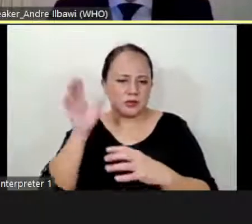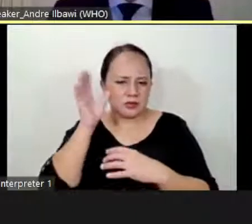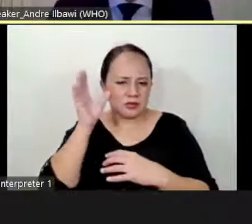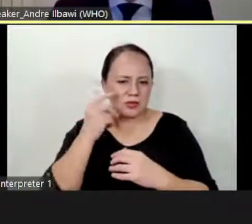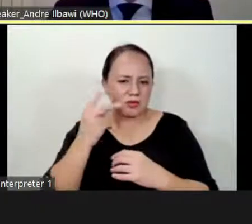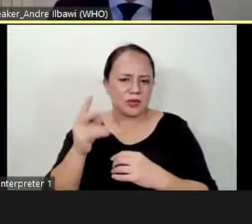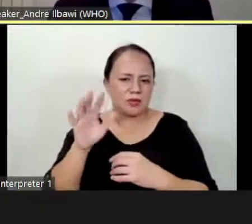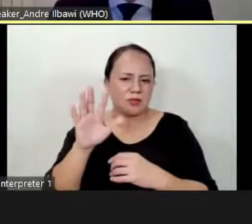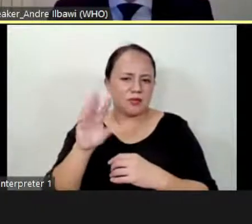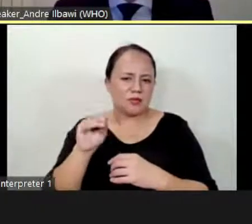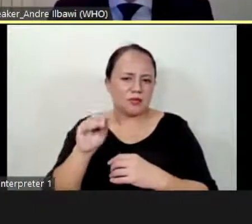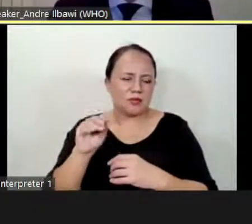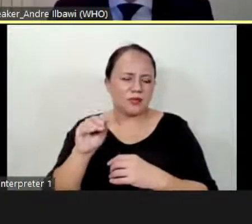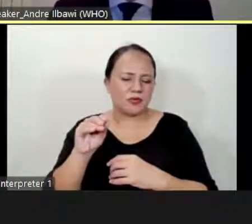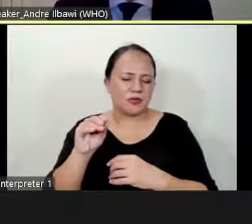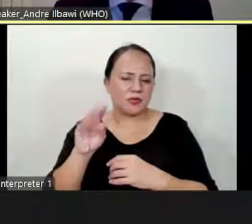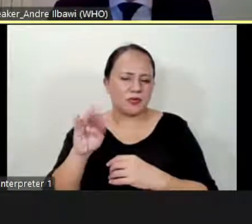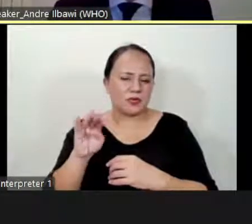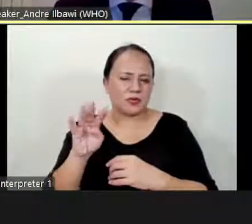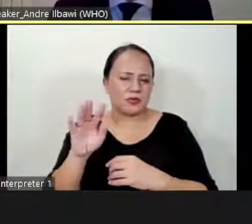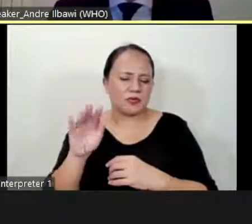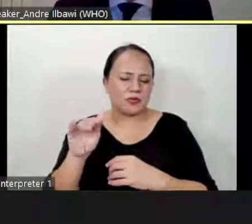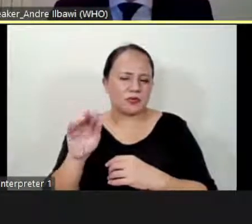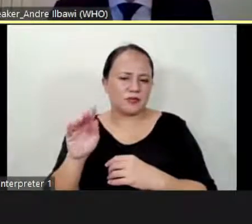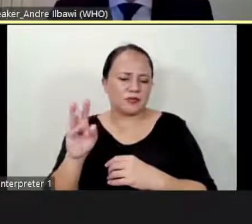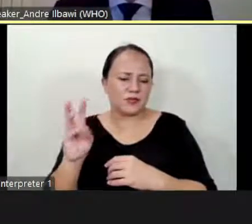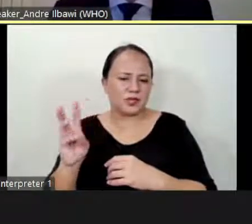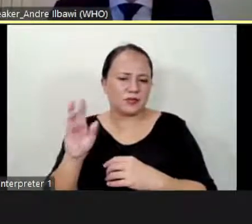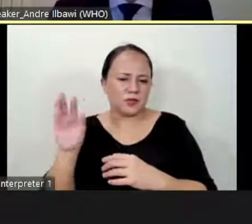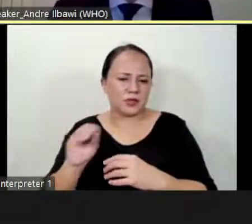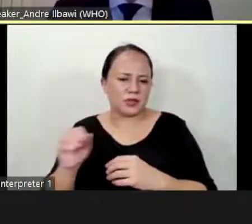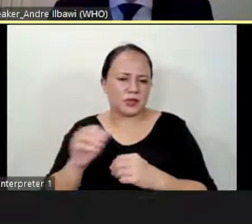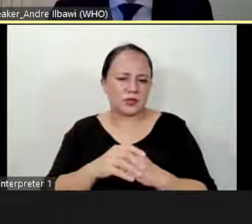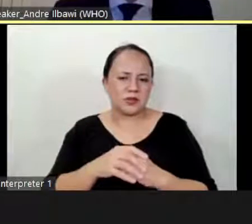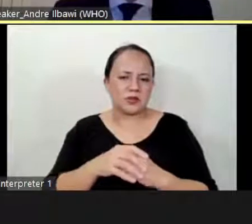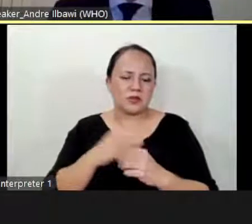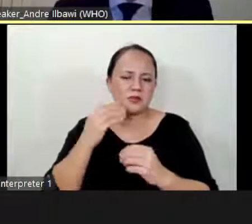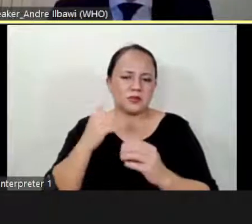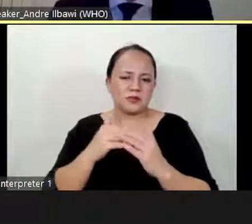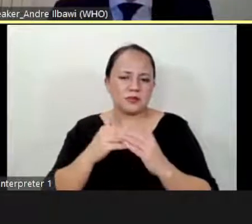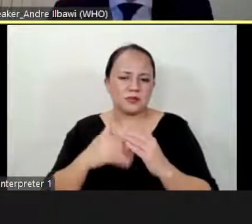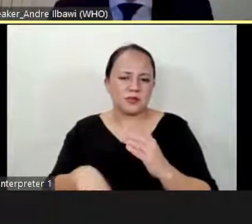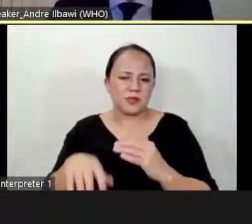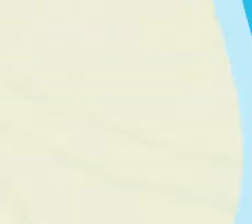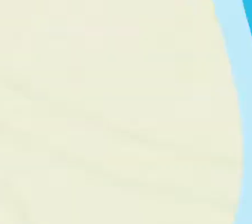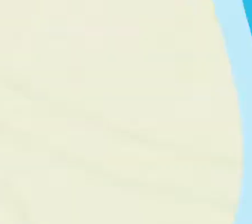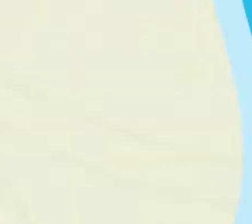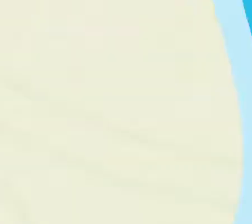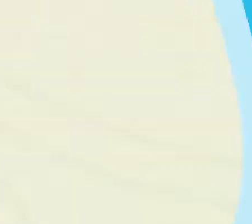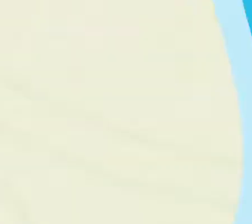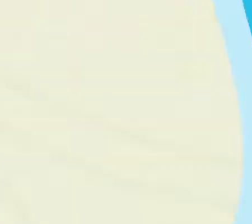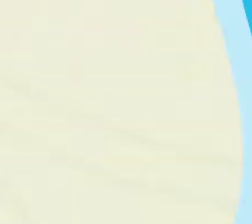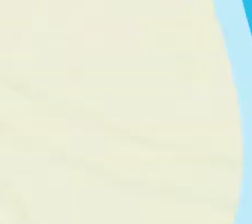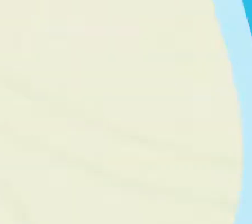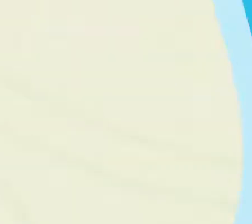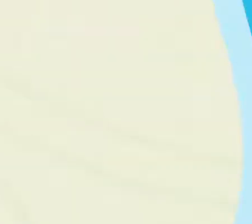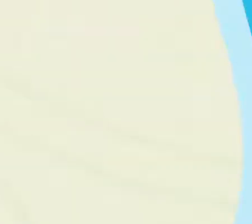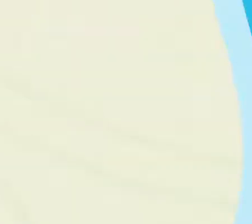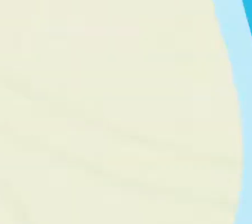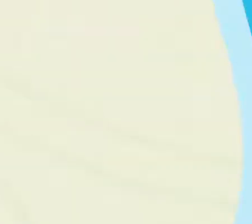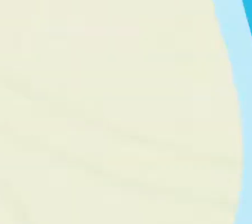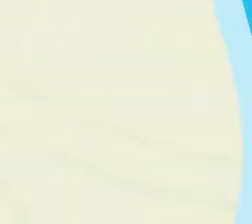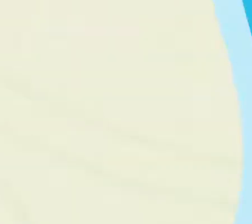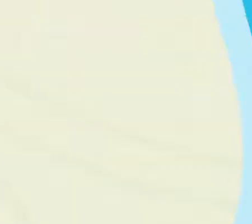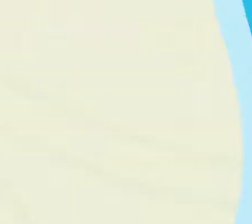50, 60%. In some middle-income countries, in fact, it's lower, 20 or 30%. So what